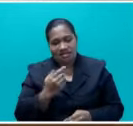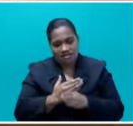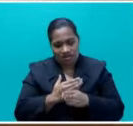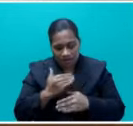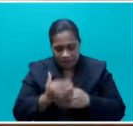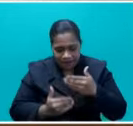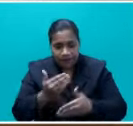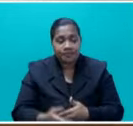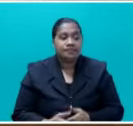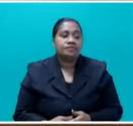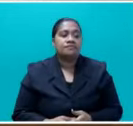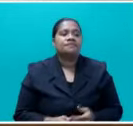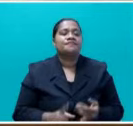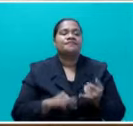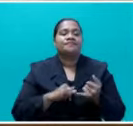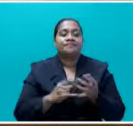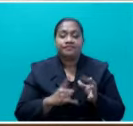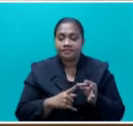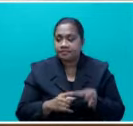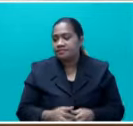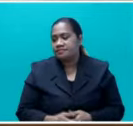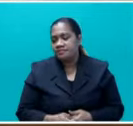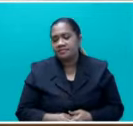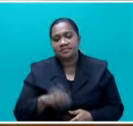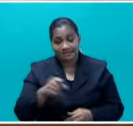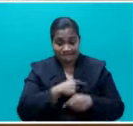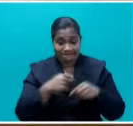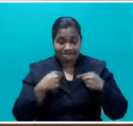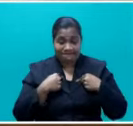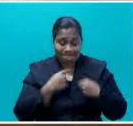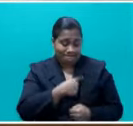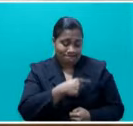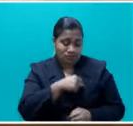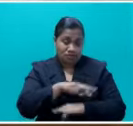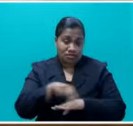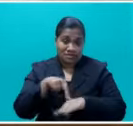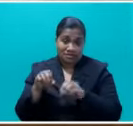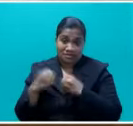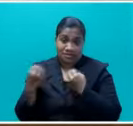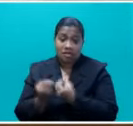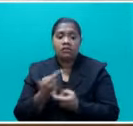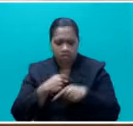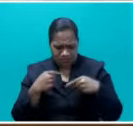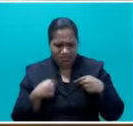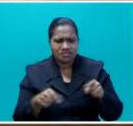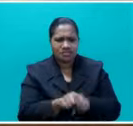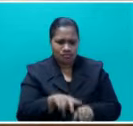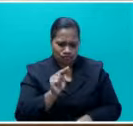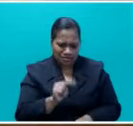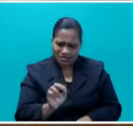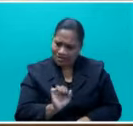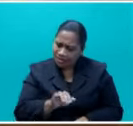USP and regionalism, Mr. Speaker, even though we are committed to the operation of regional organizations, we also need to keep them